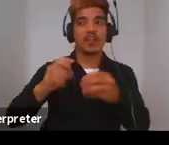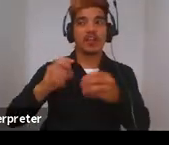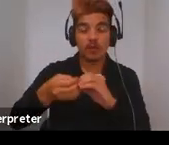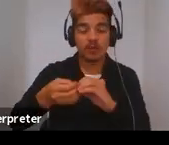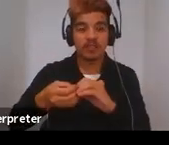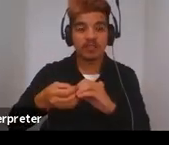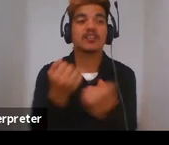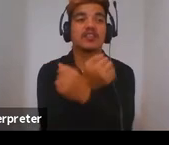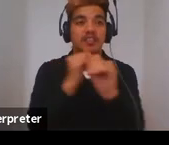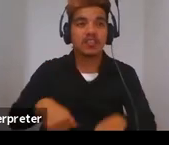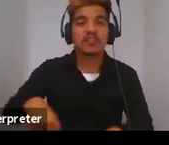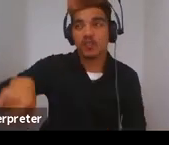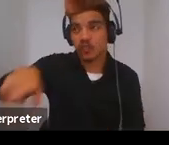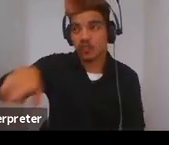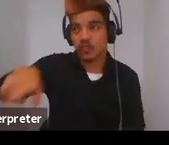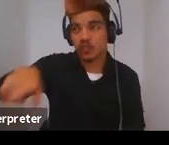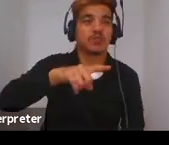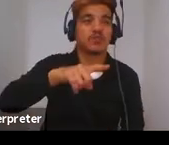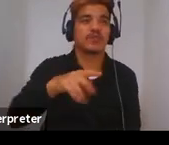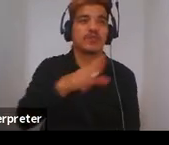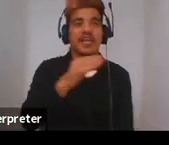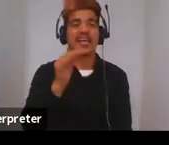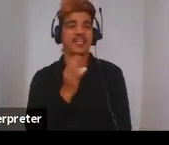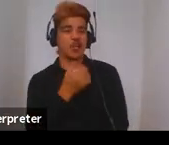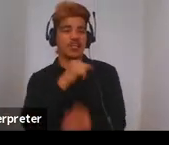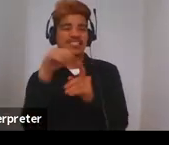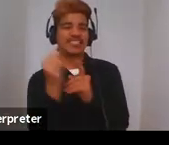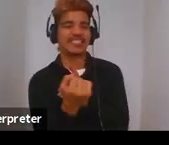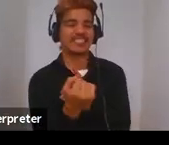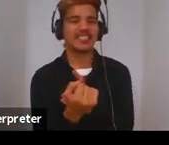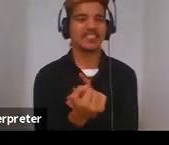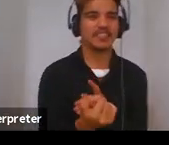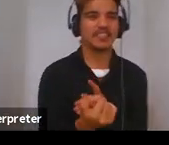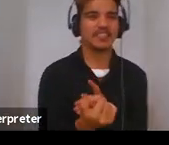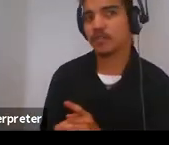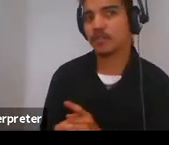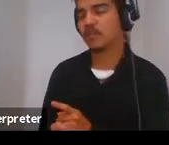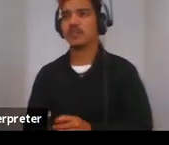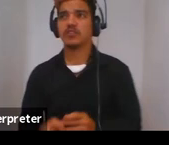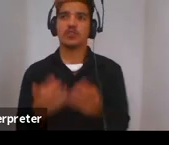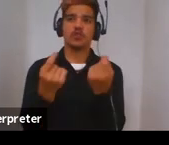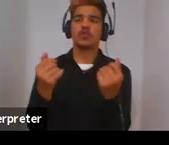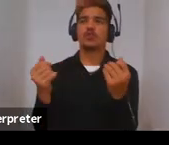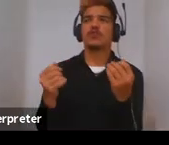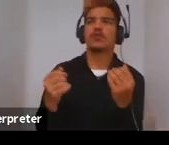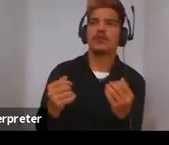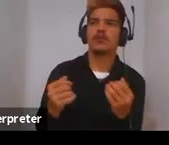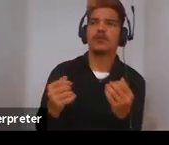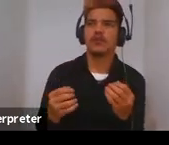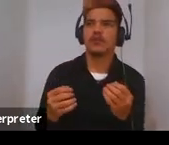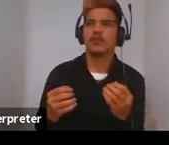are survivors all around us. And our society can do a much better job in supporting survivors